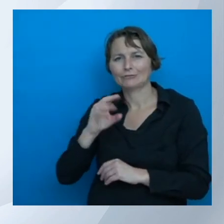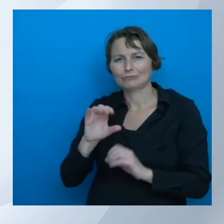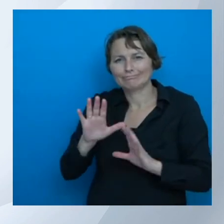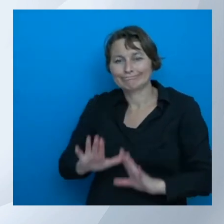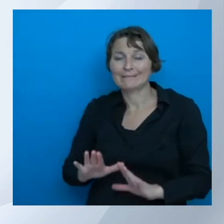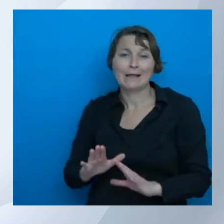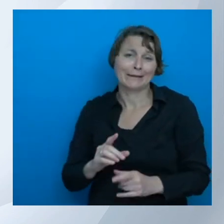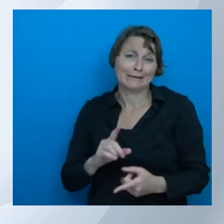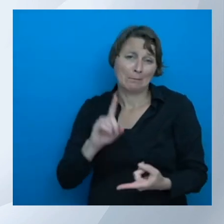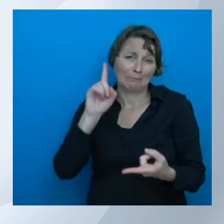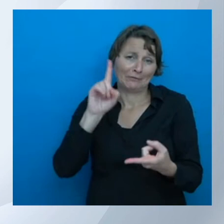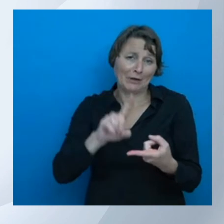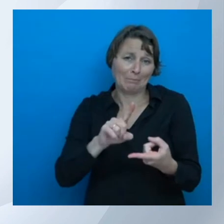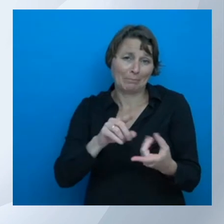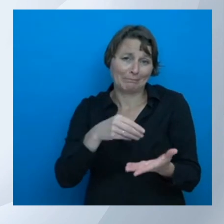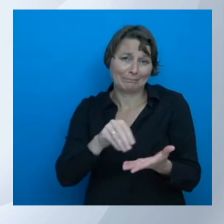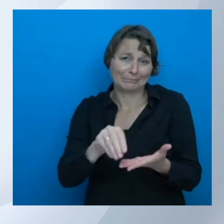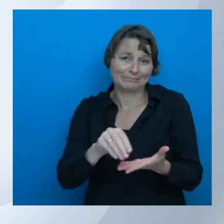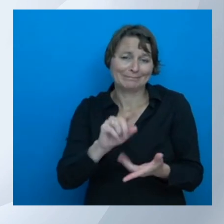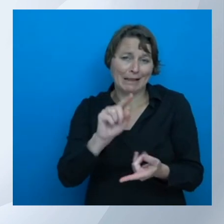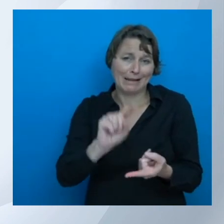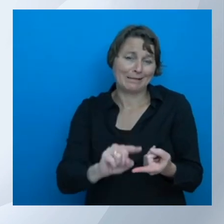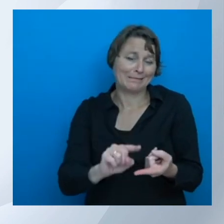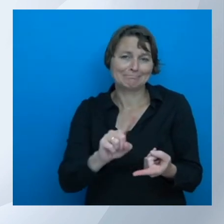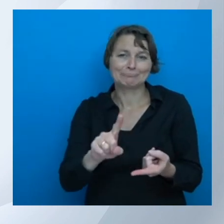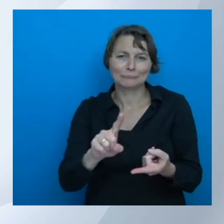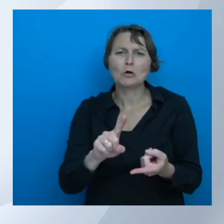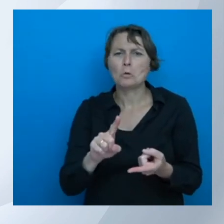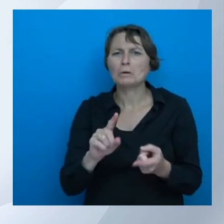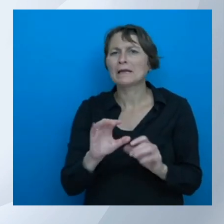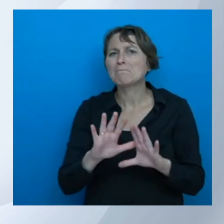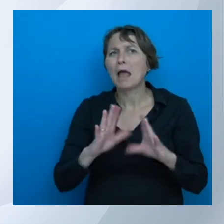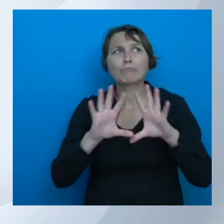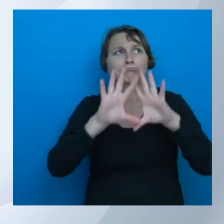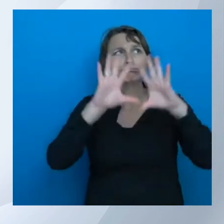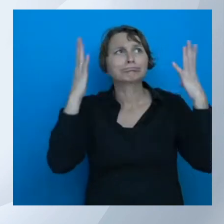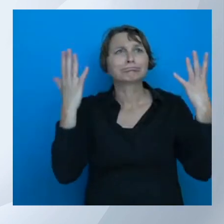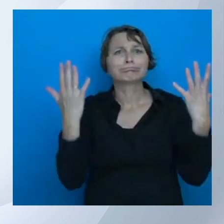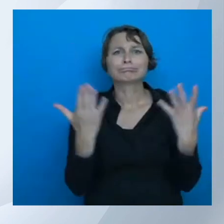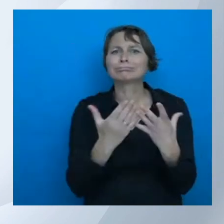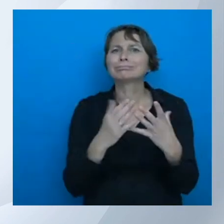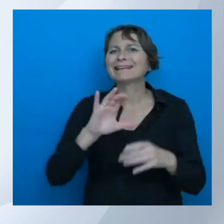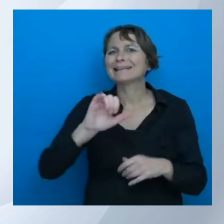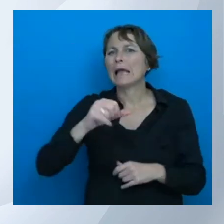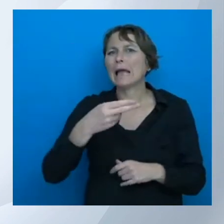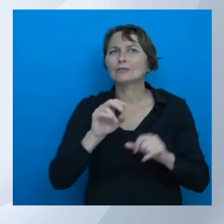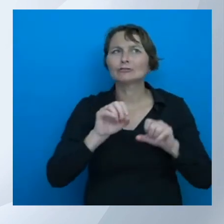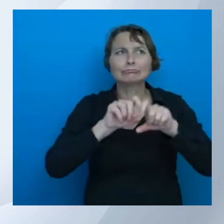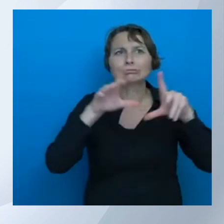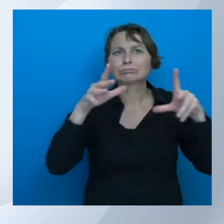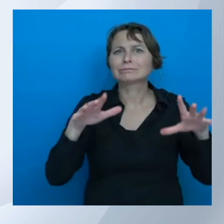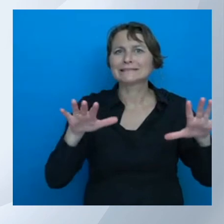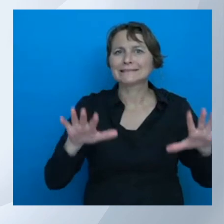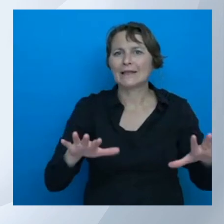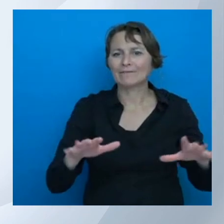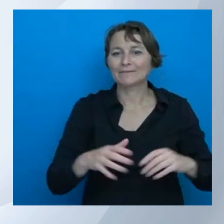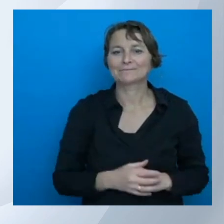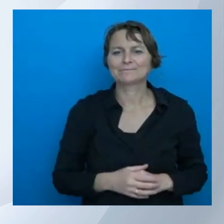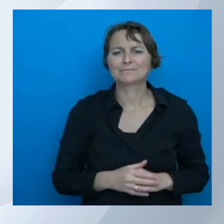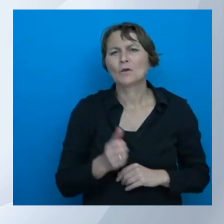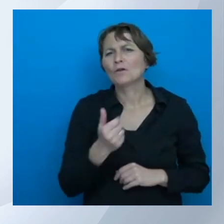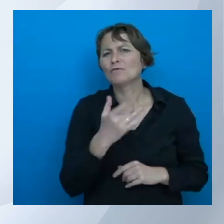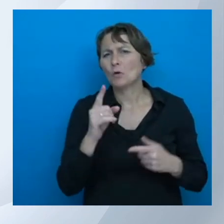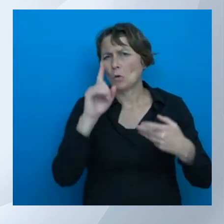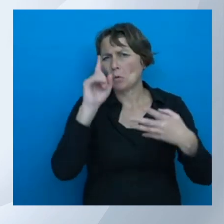guess, of handling cache purging globally. So I thought I'd just share a couple of really